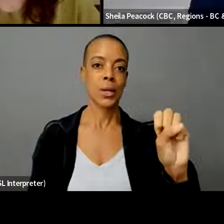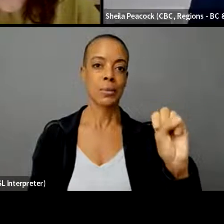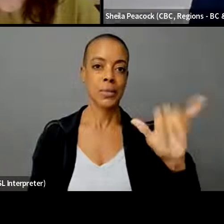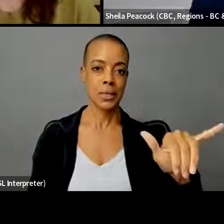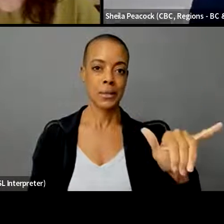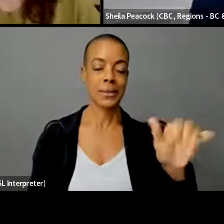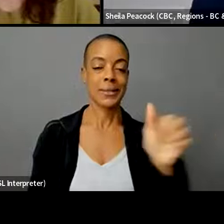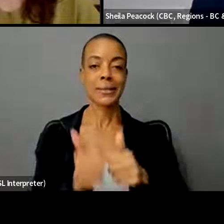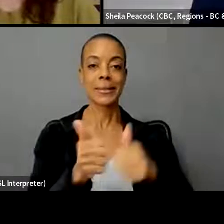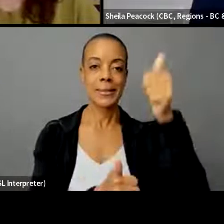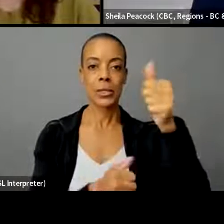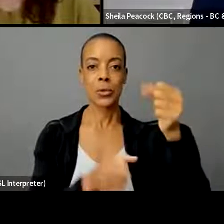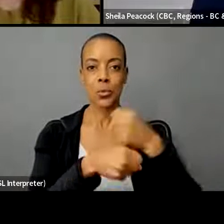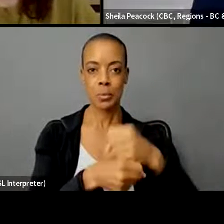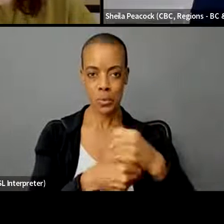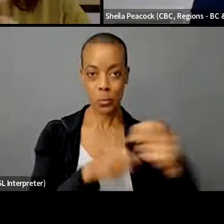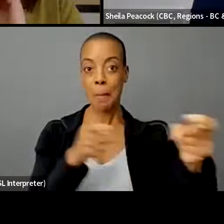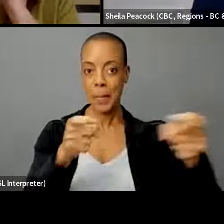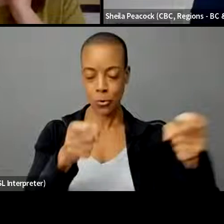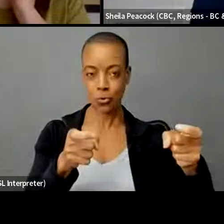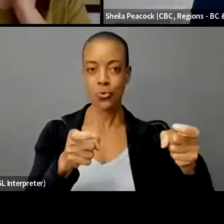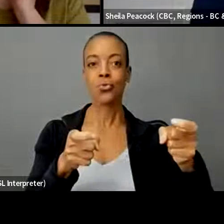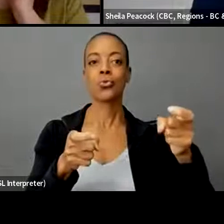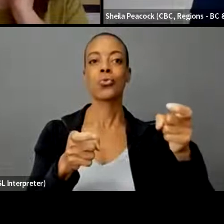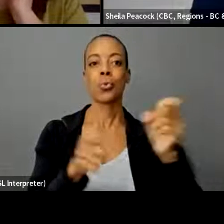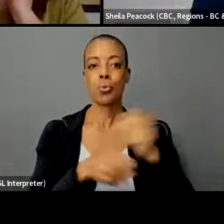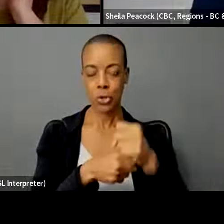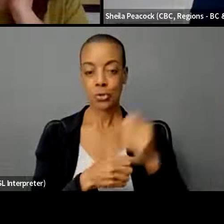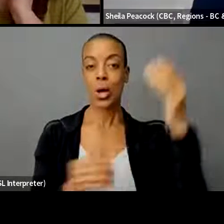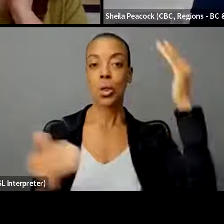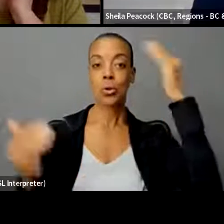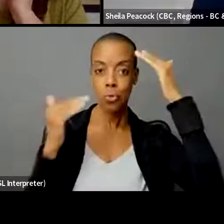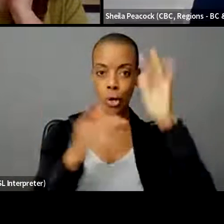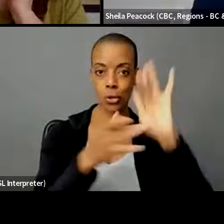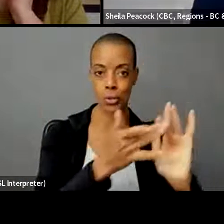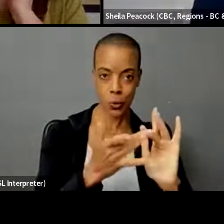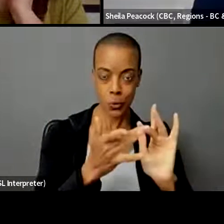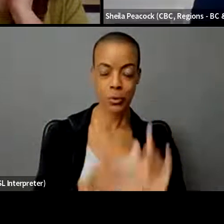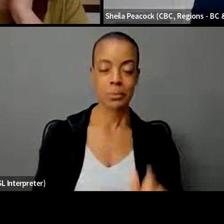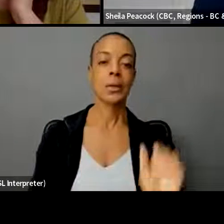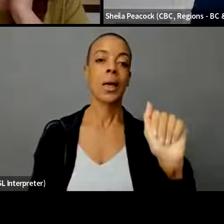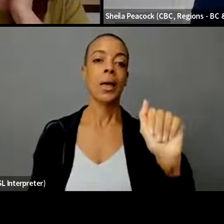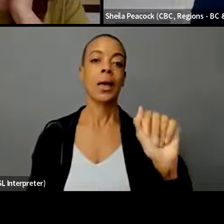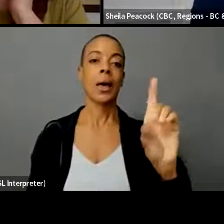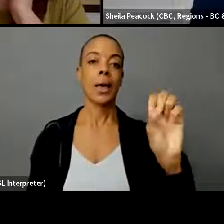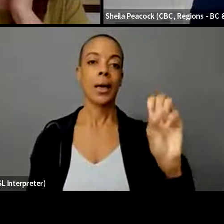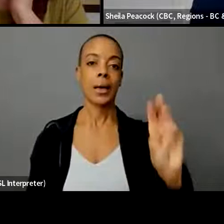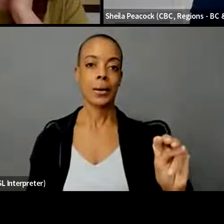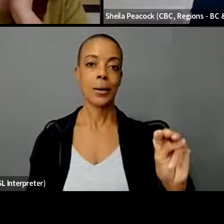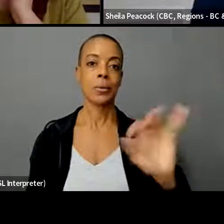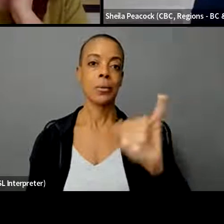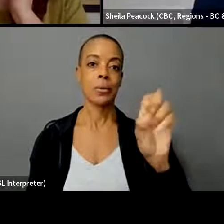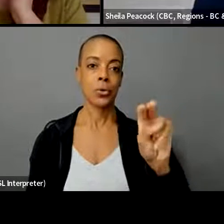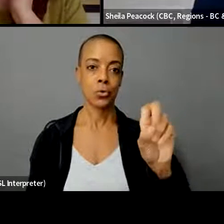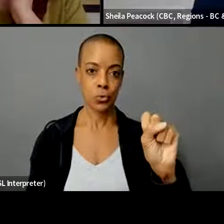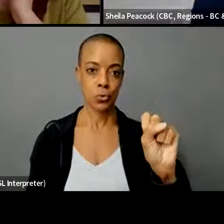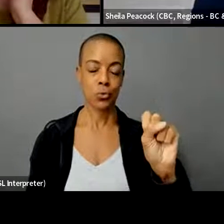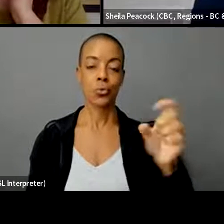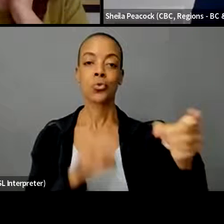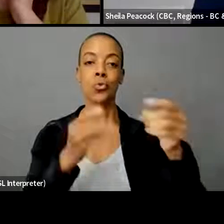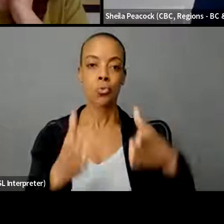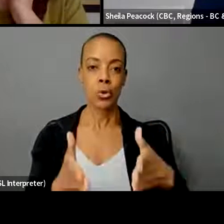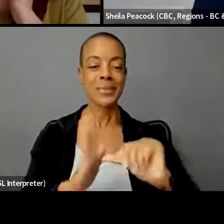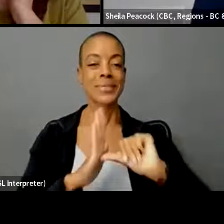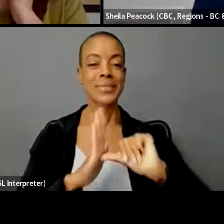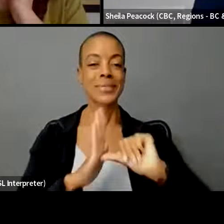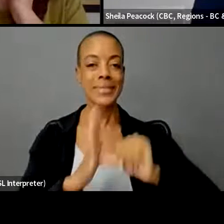for Independent Production at the Knowledge Network. We have Adam Garnet-Jones, who's the Director of TV Content and Special Events